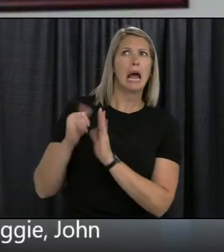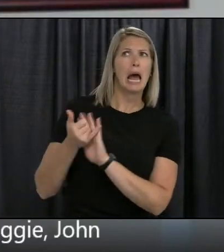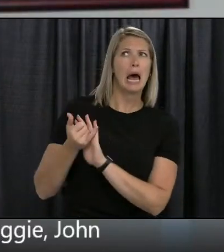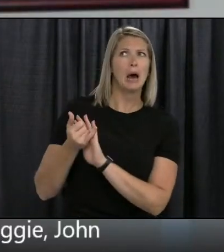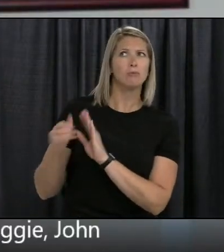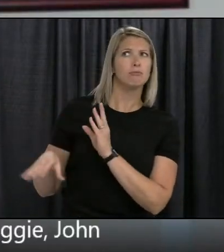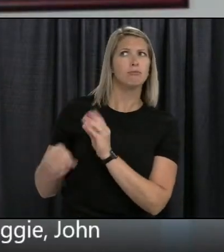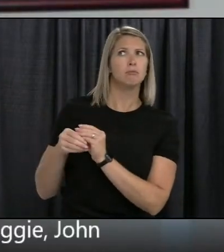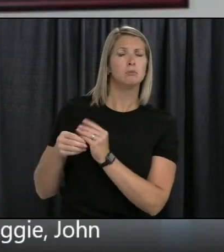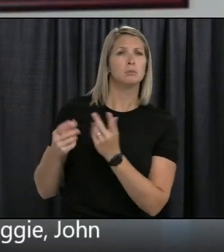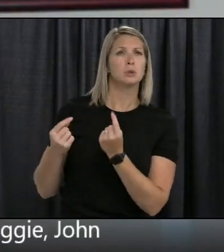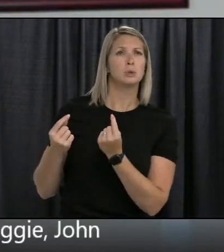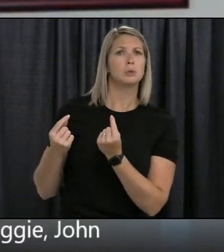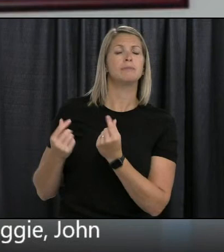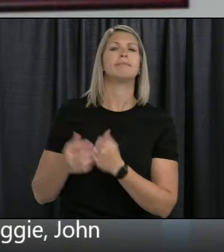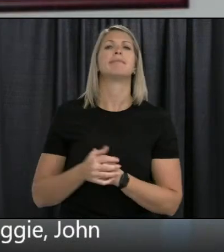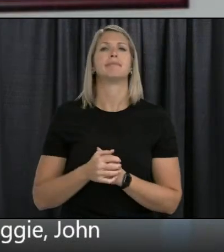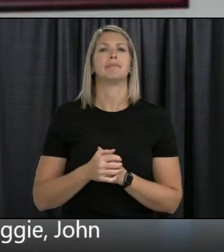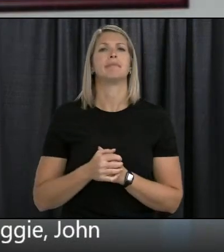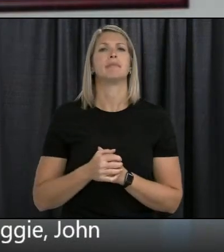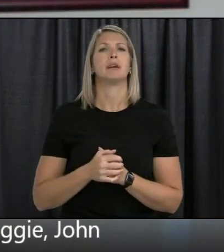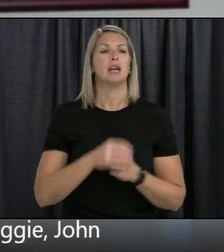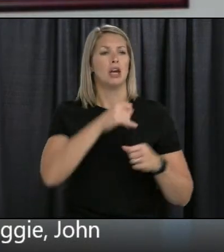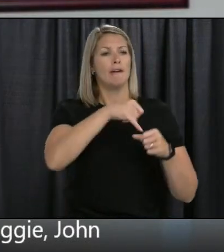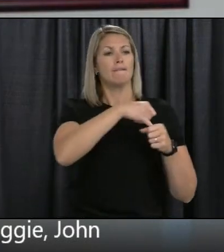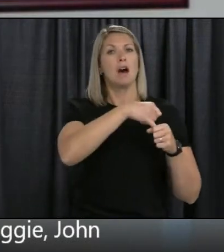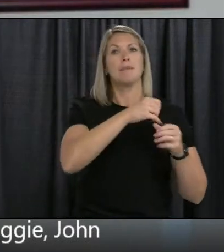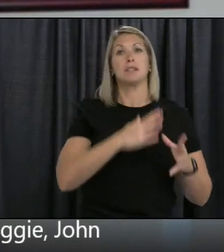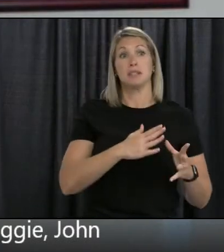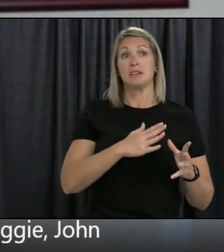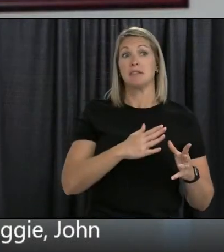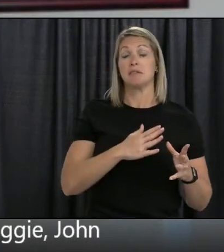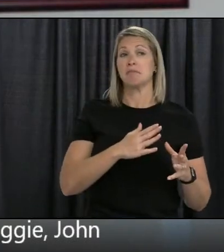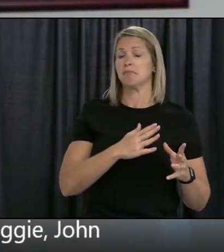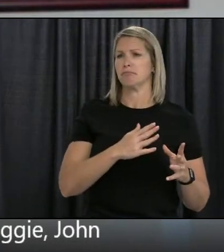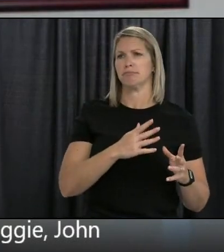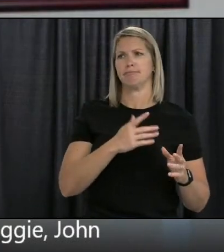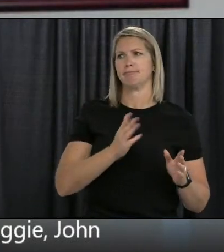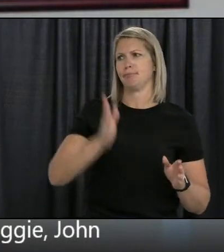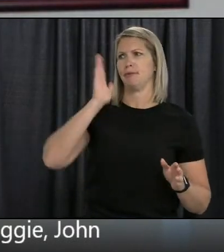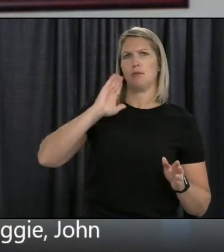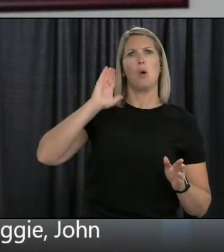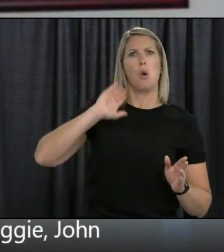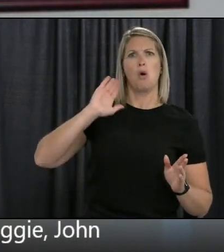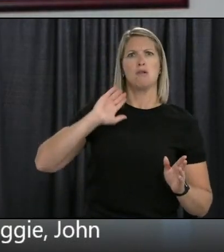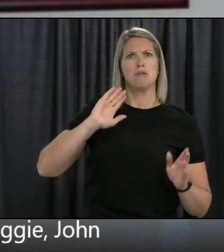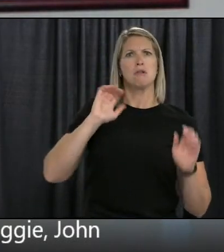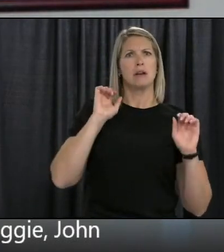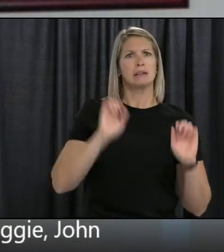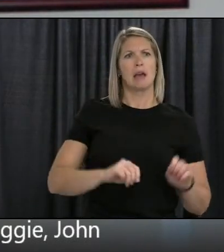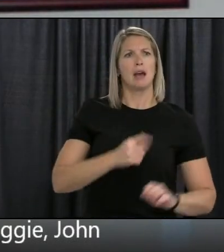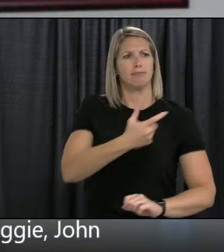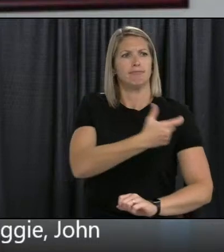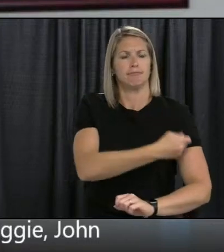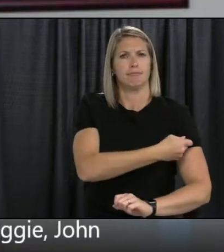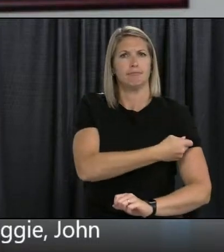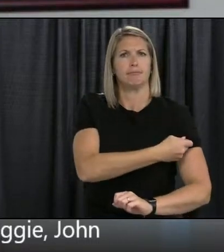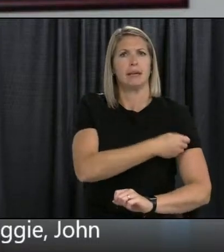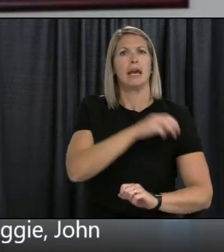the pharmacists, Peter, have actually been able to provide flu shots at MCP's expense